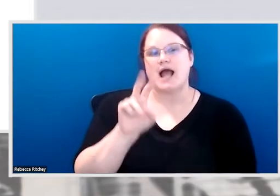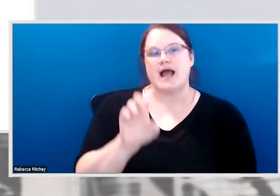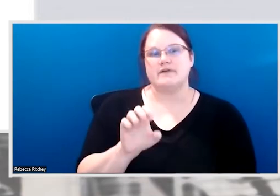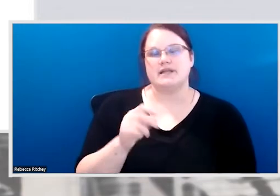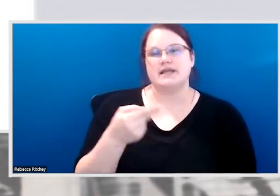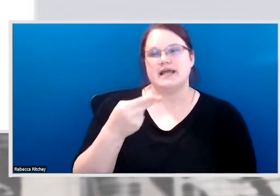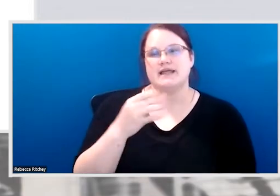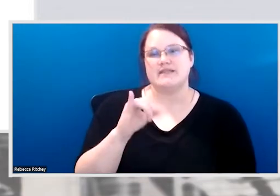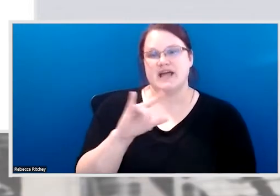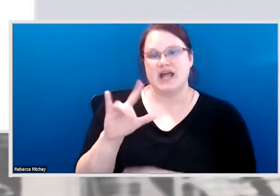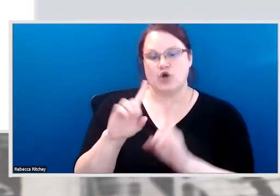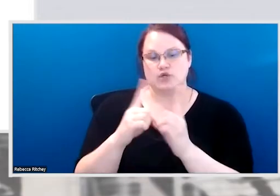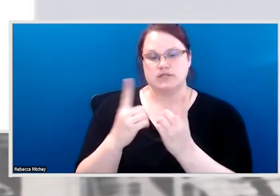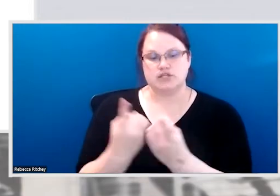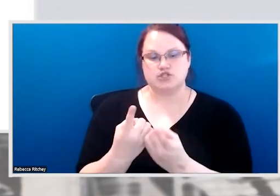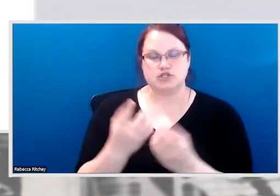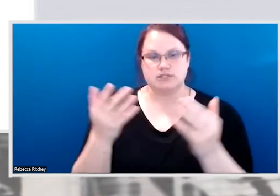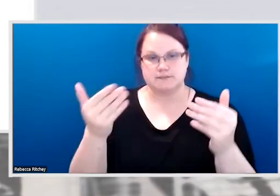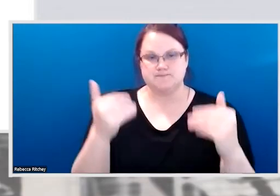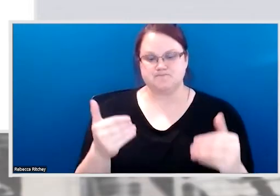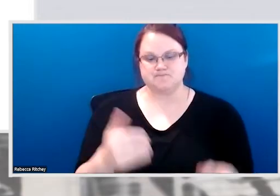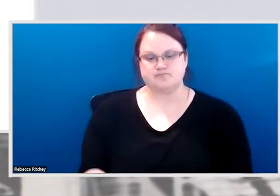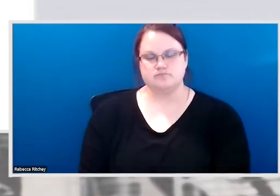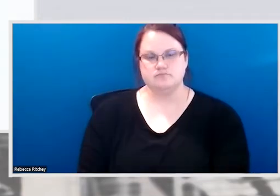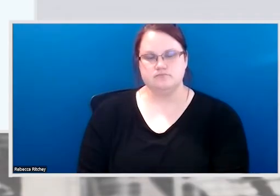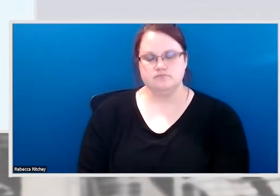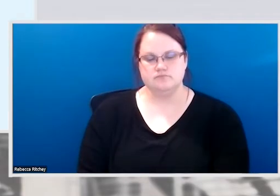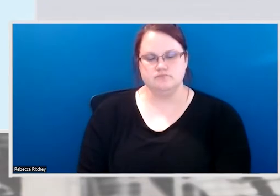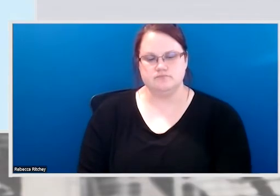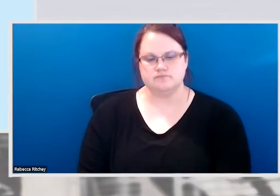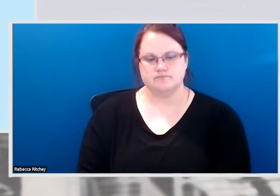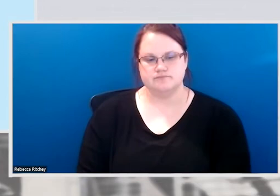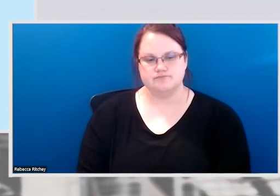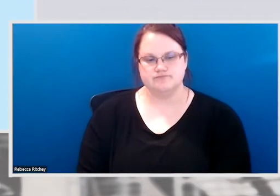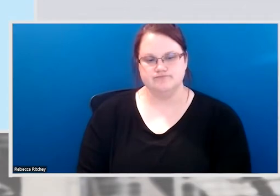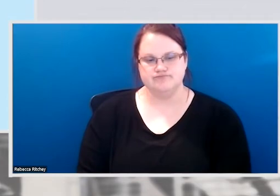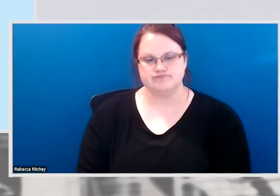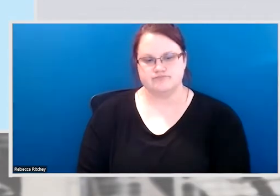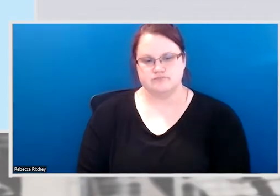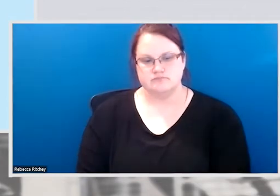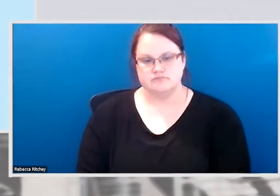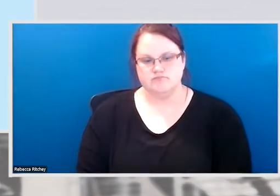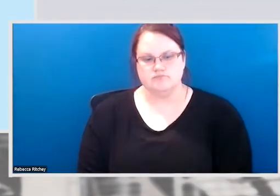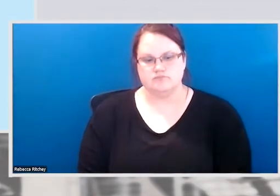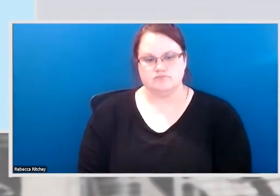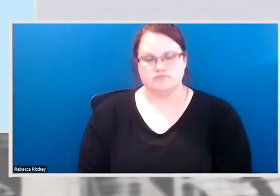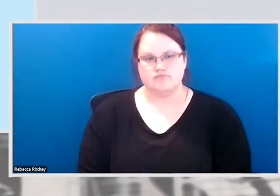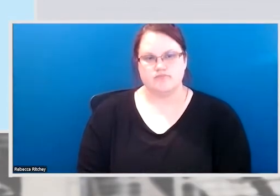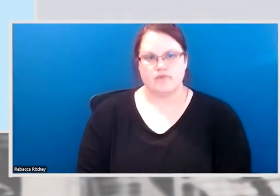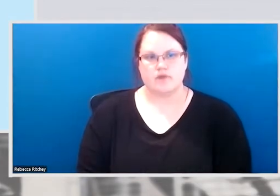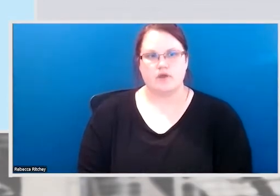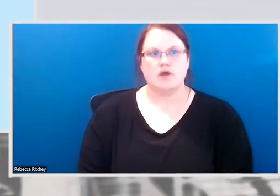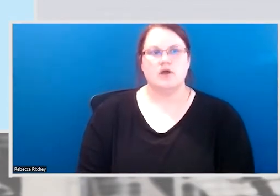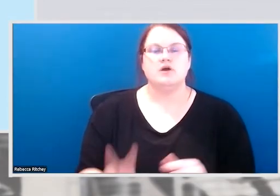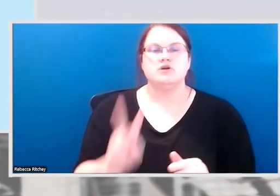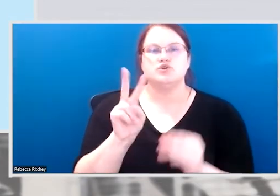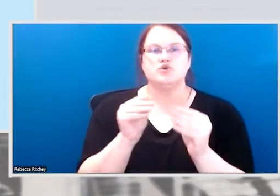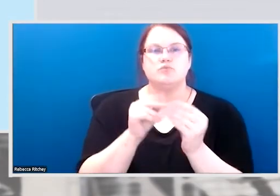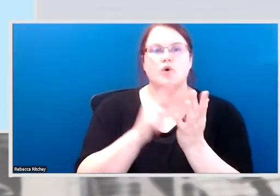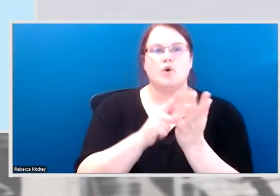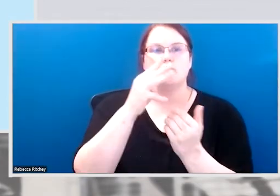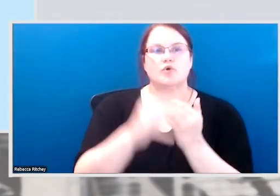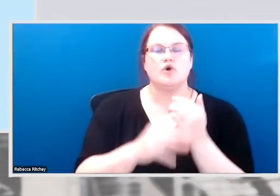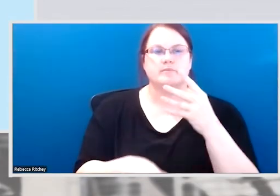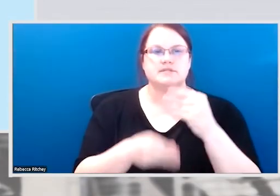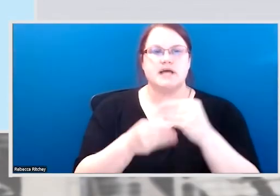the Hill District. The next slide, please. So two more programs that have been added within